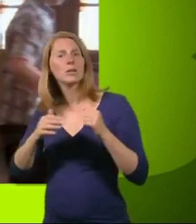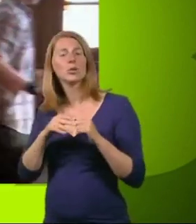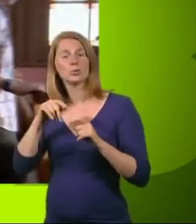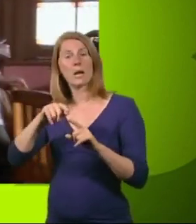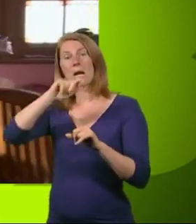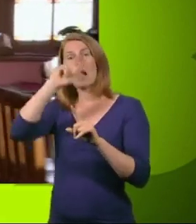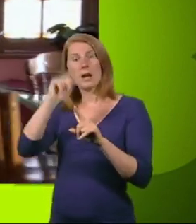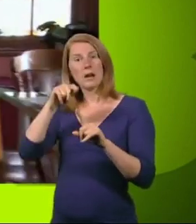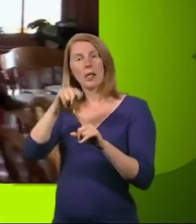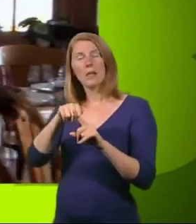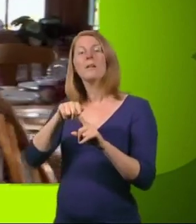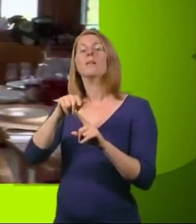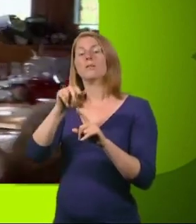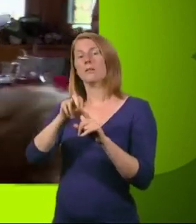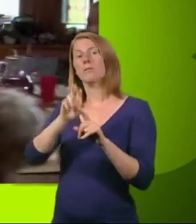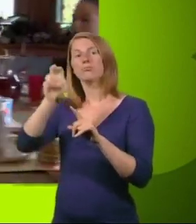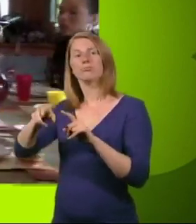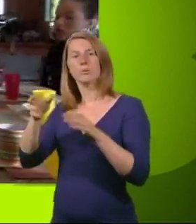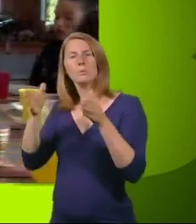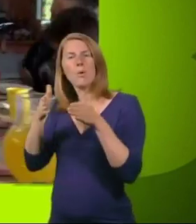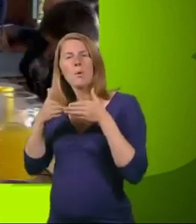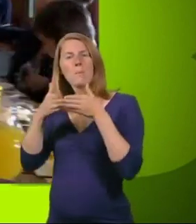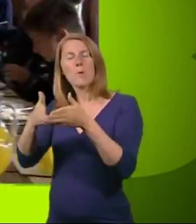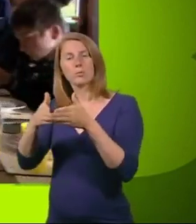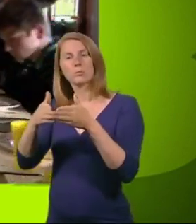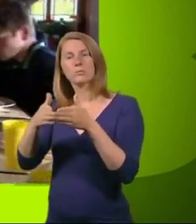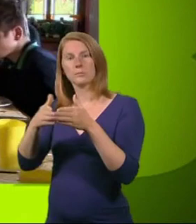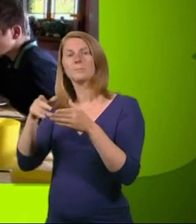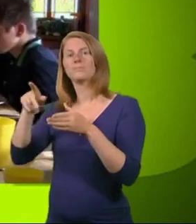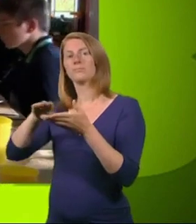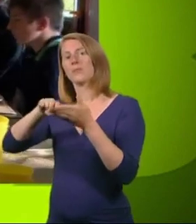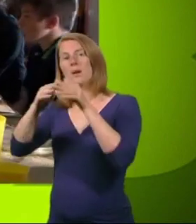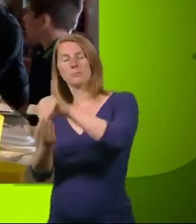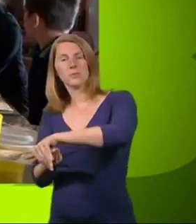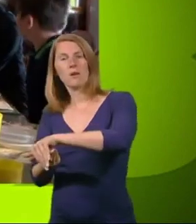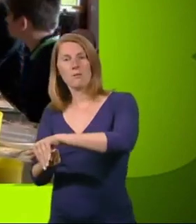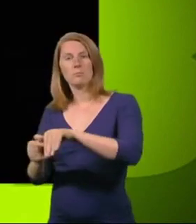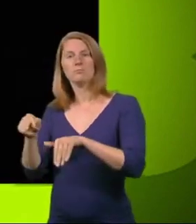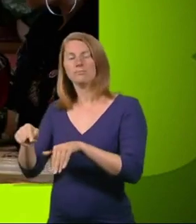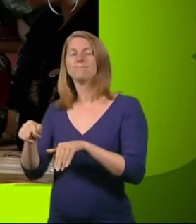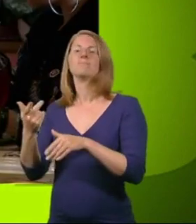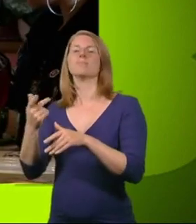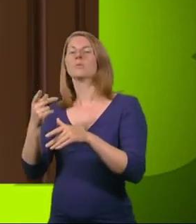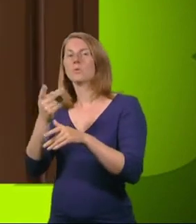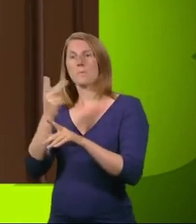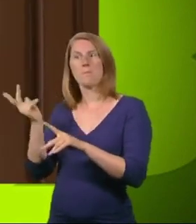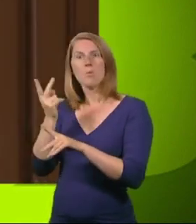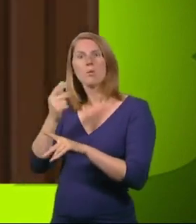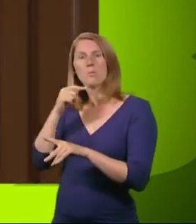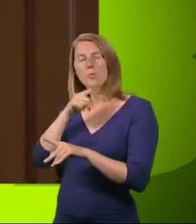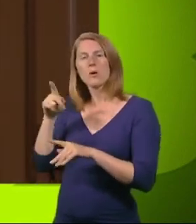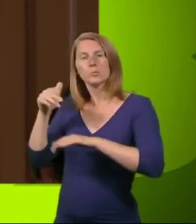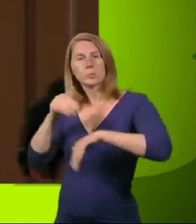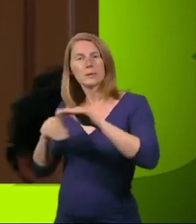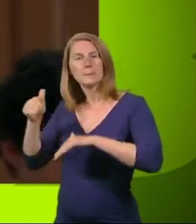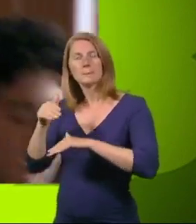which capsized in the sea. Ada and Dale had to swim ashore. Luckily, the money was wrapped in plastic. Abby? Ben.